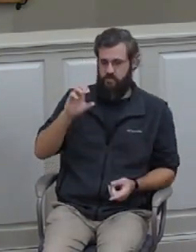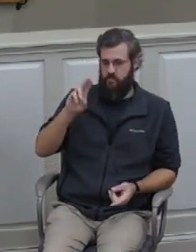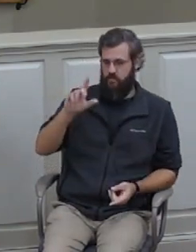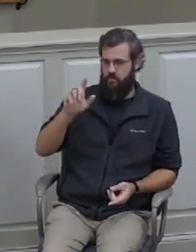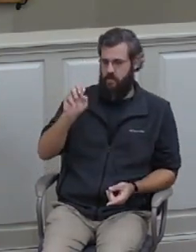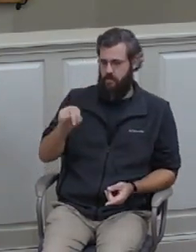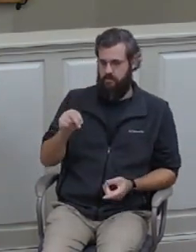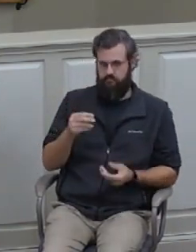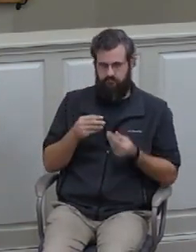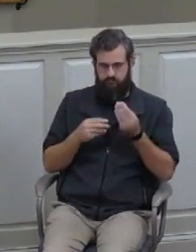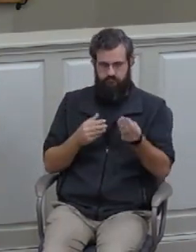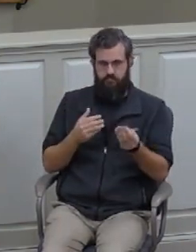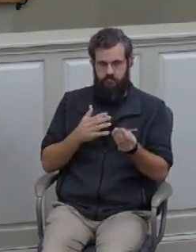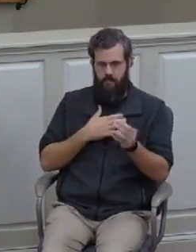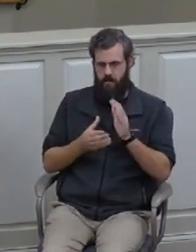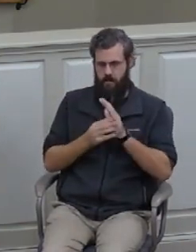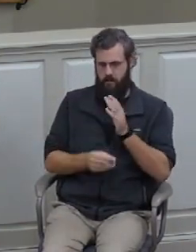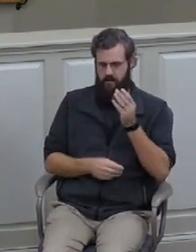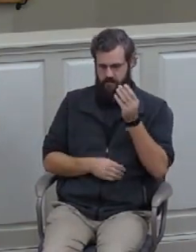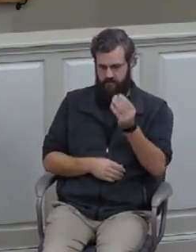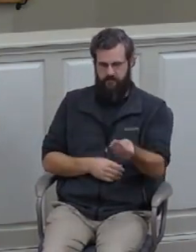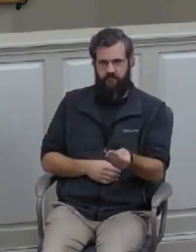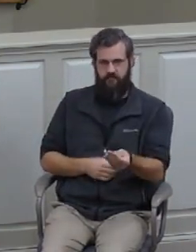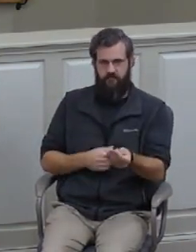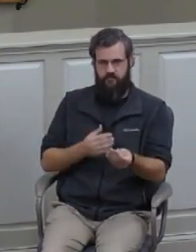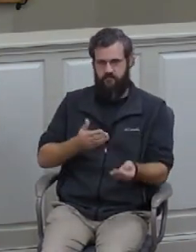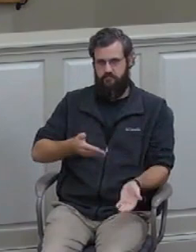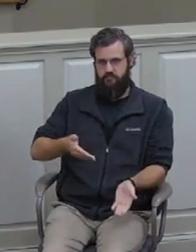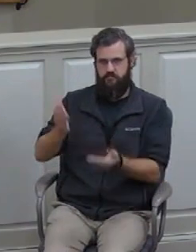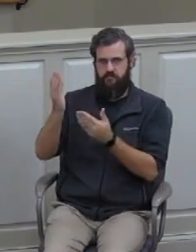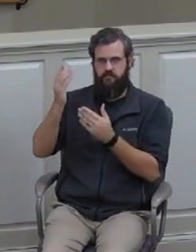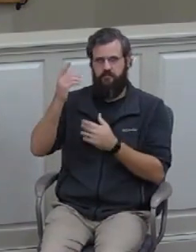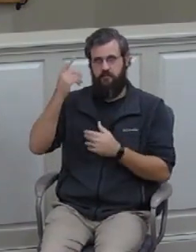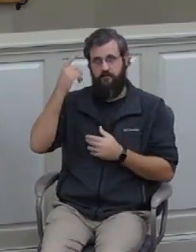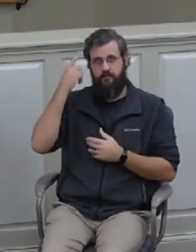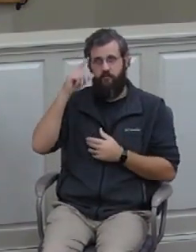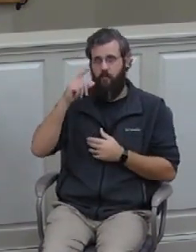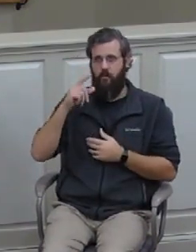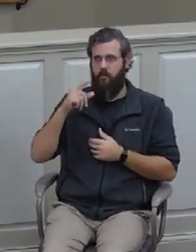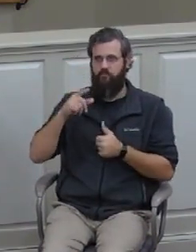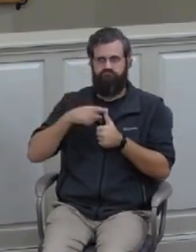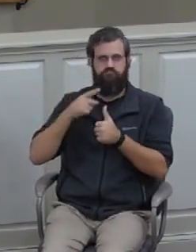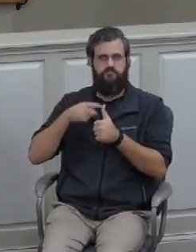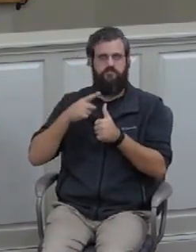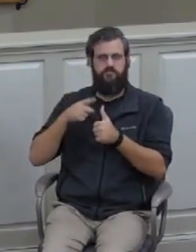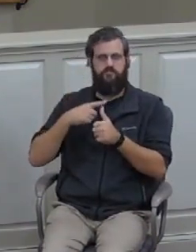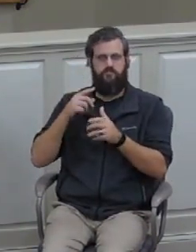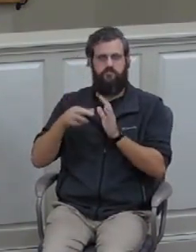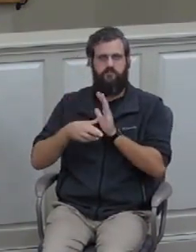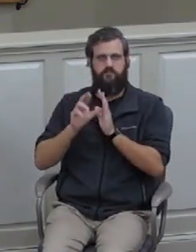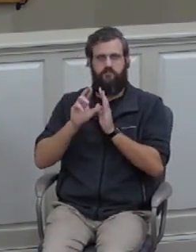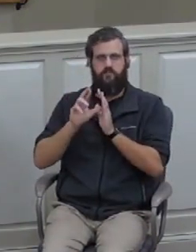here, he can have mine from my packet simply to take with him for an initial review.